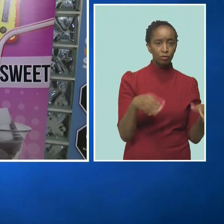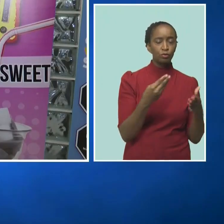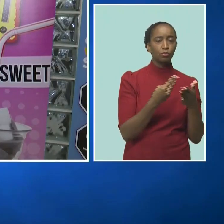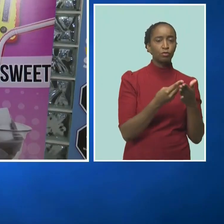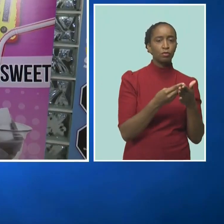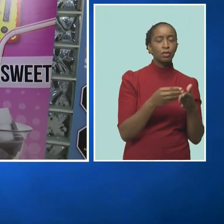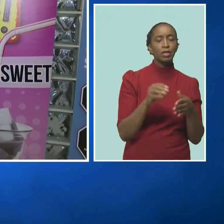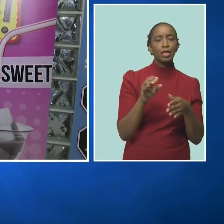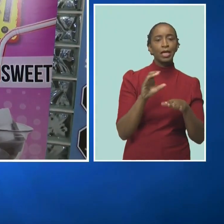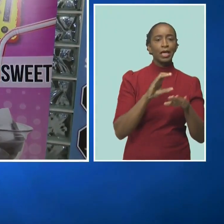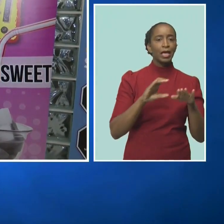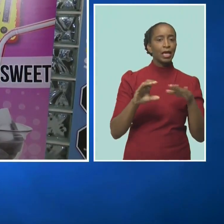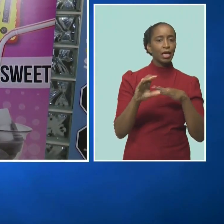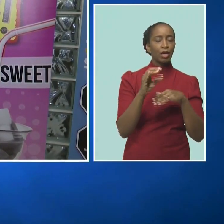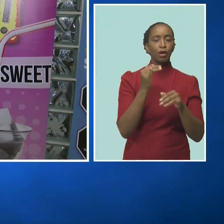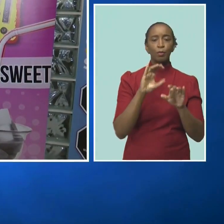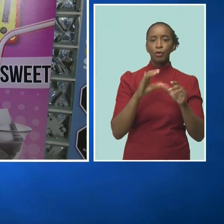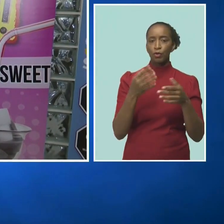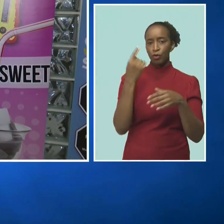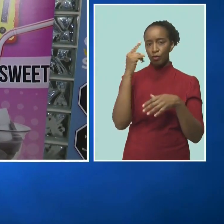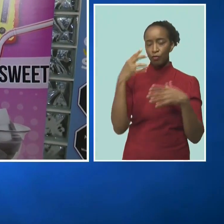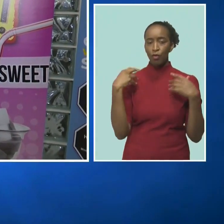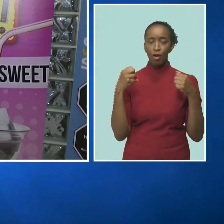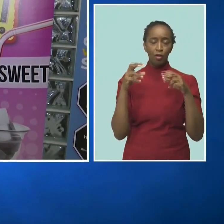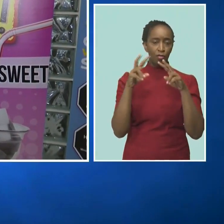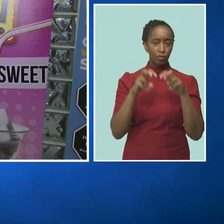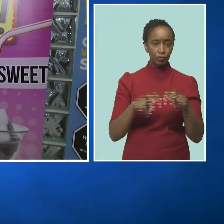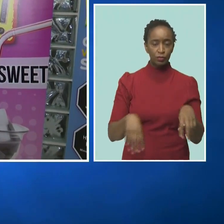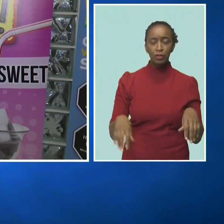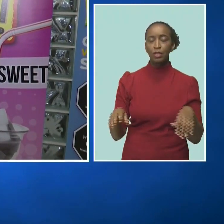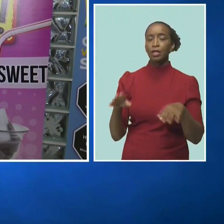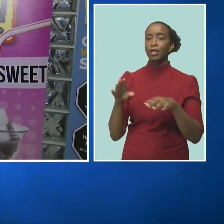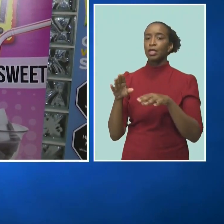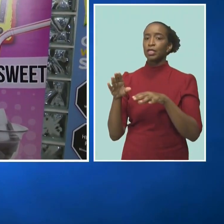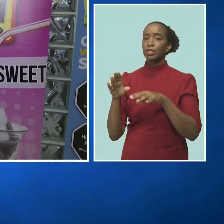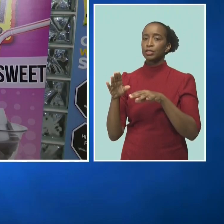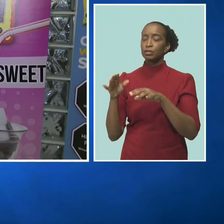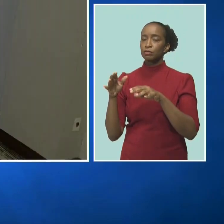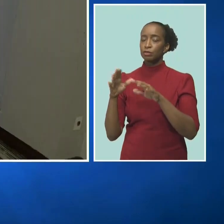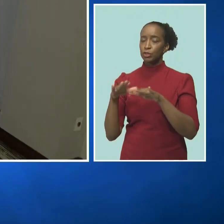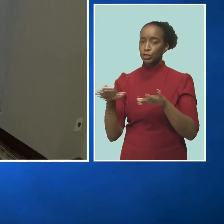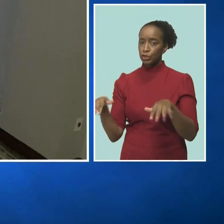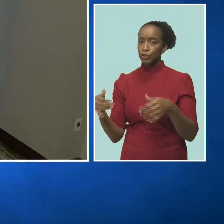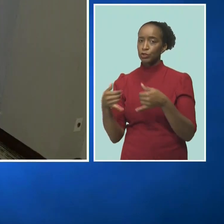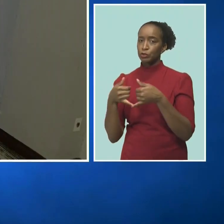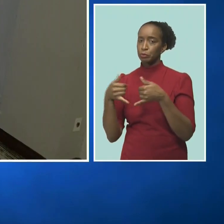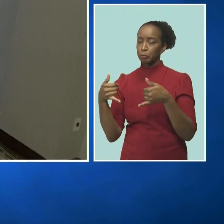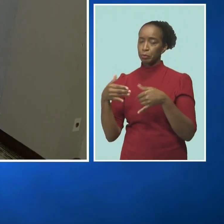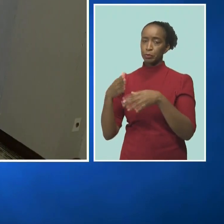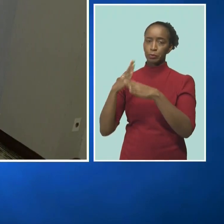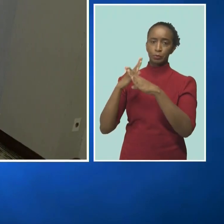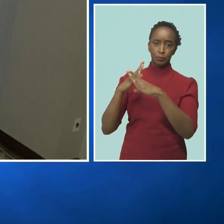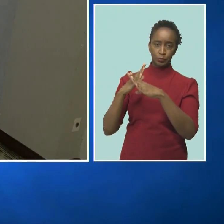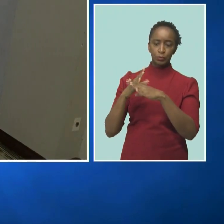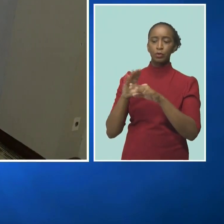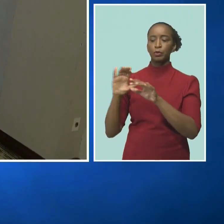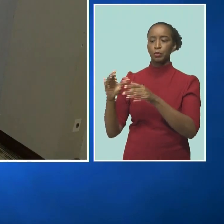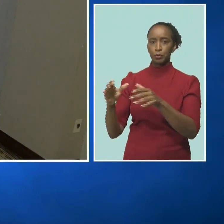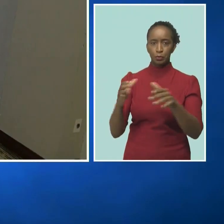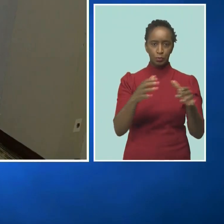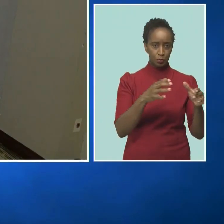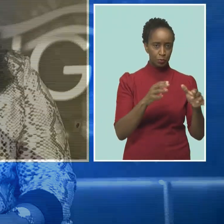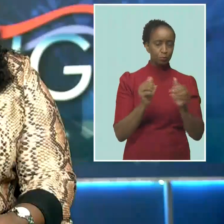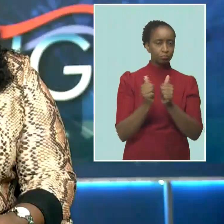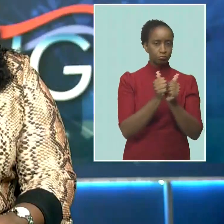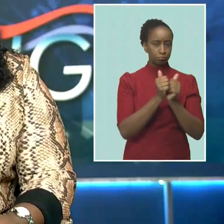Caribbean Institute for Health Research, and the Barbados Childhood Obesity Prevention Coalition. Anesta Henry, CBC